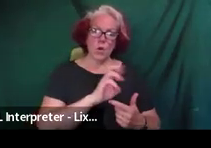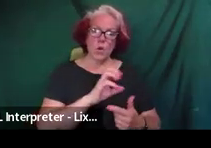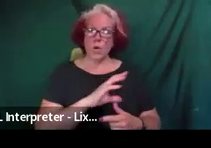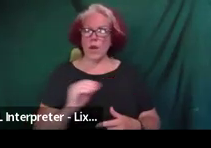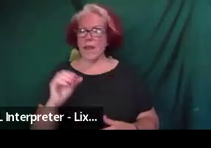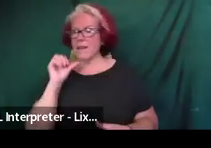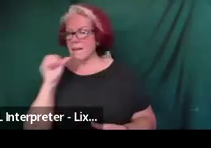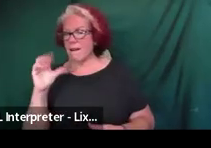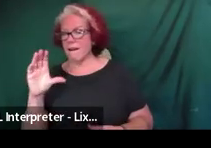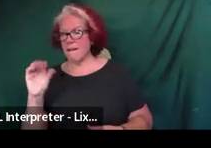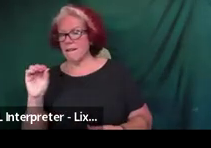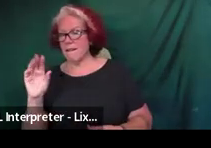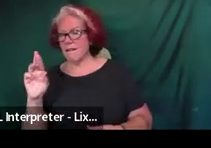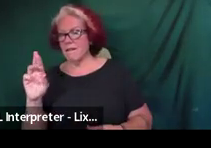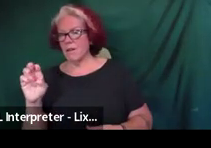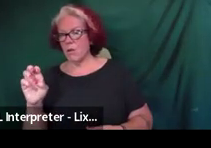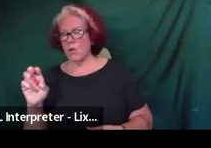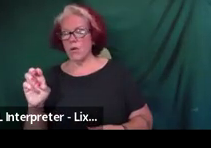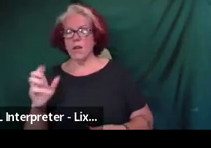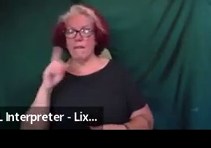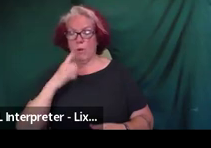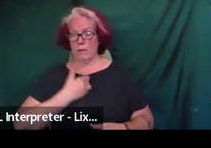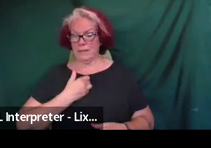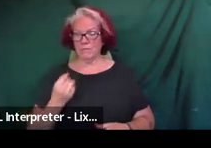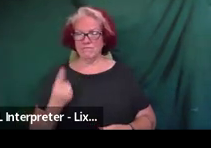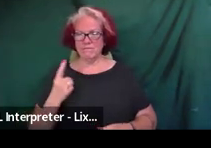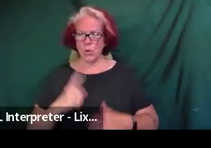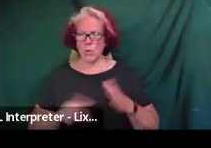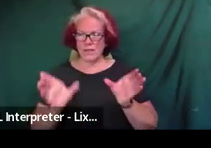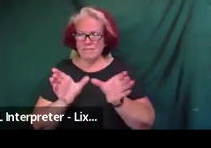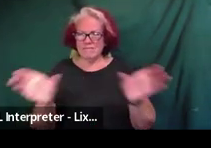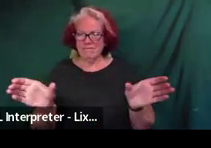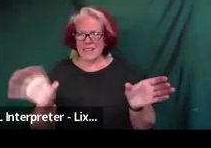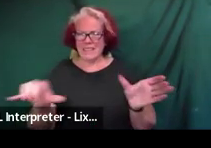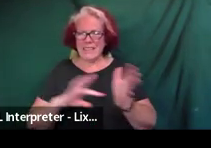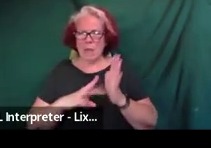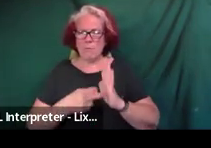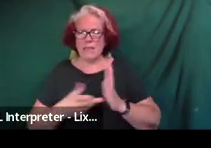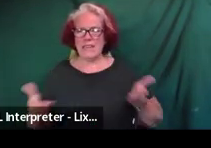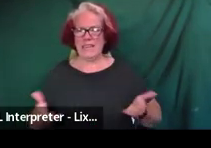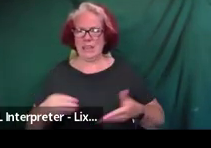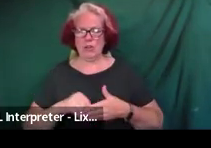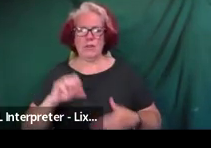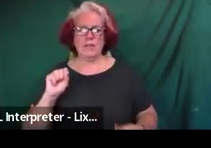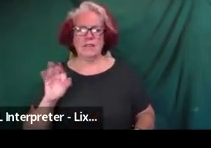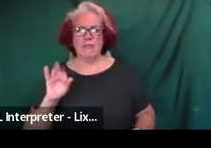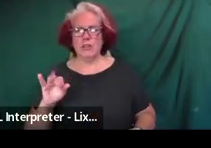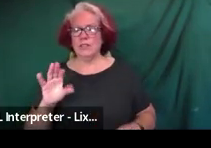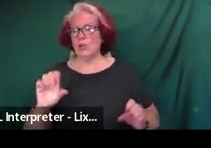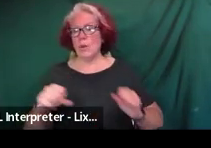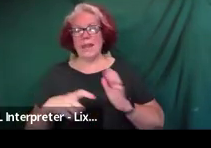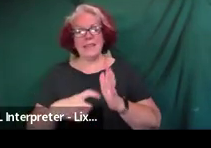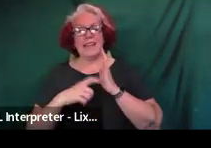for myself in particular, getting a better understanding of what that means here in San Francisco, it can take